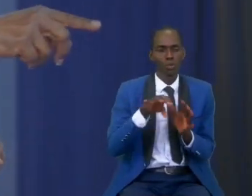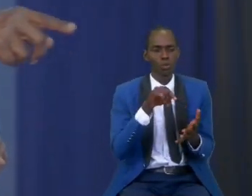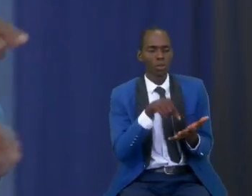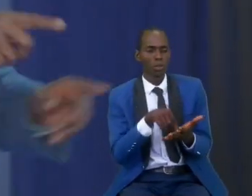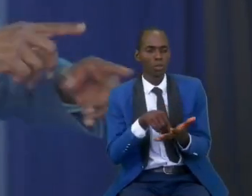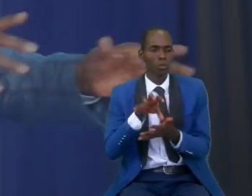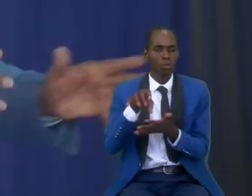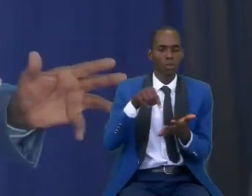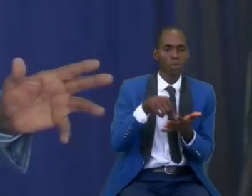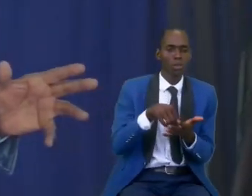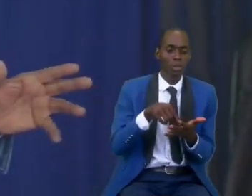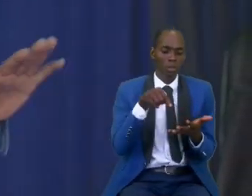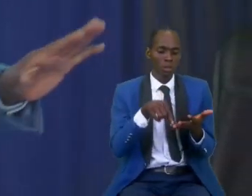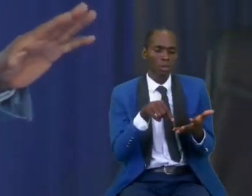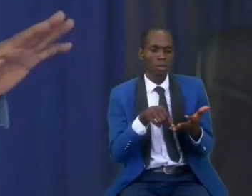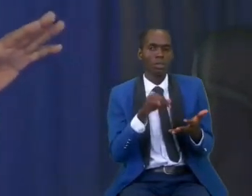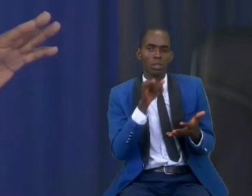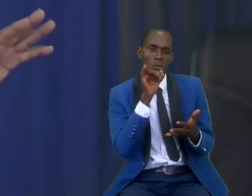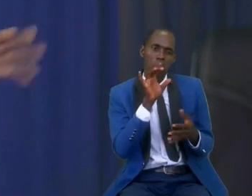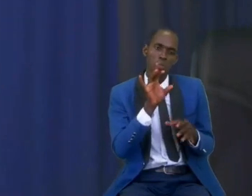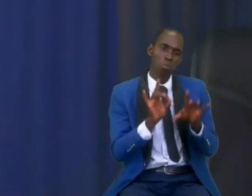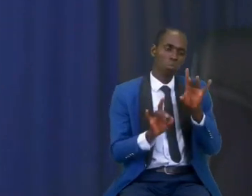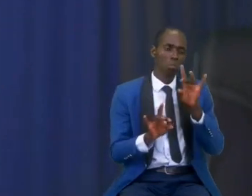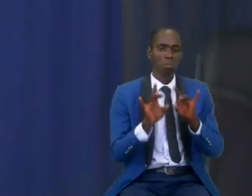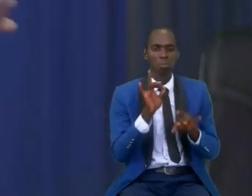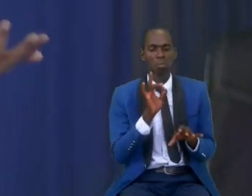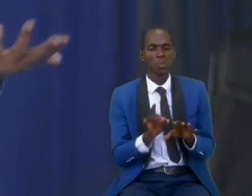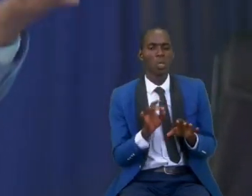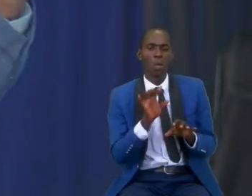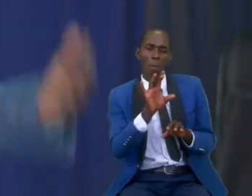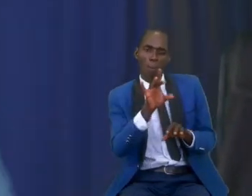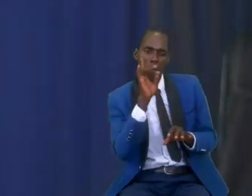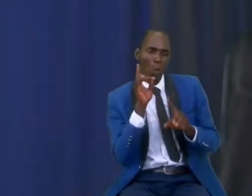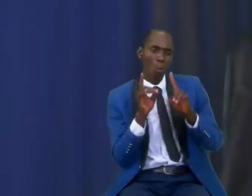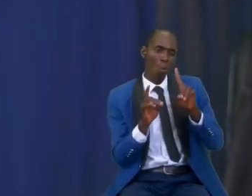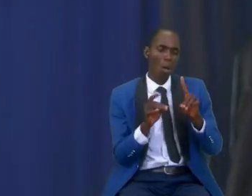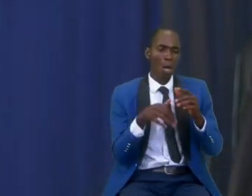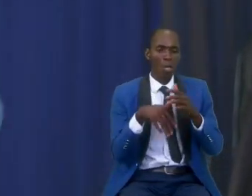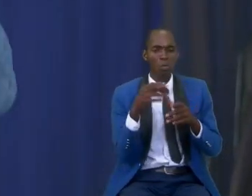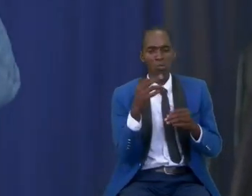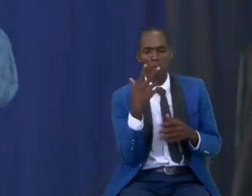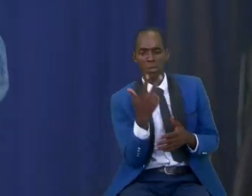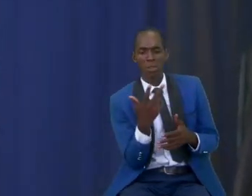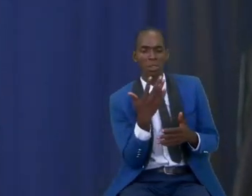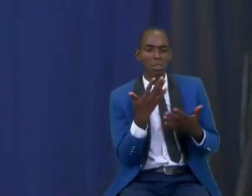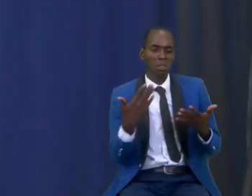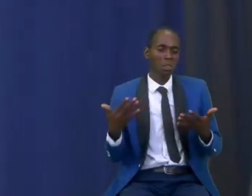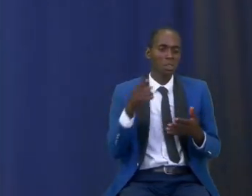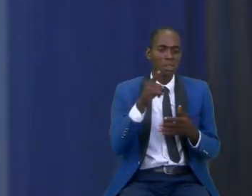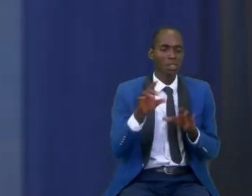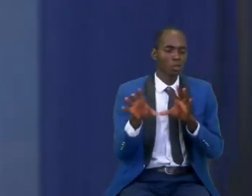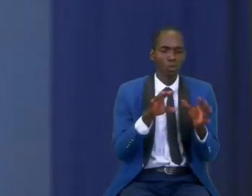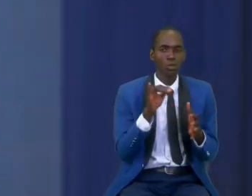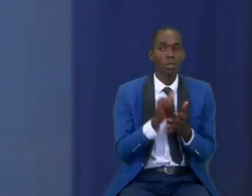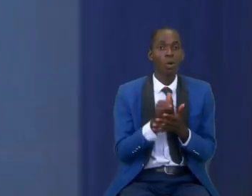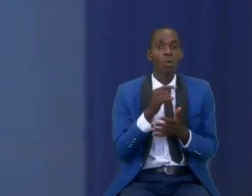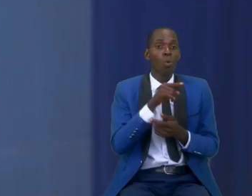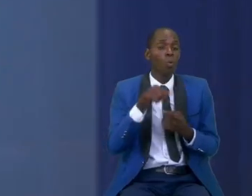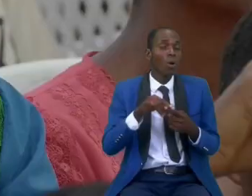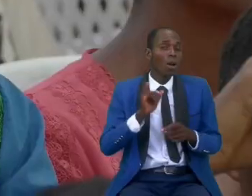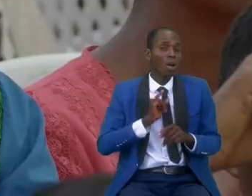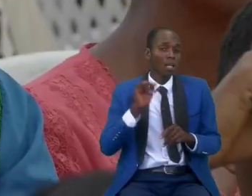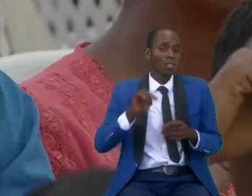Pick one of the three optionals and do that. When I need to hear instruction, nothing will hurt